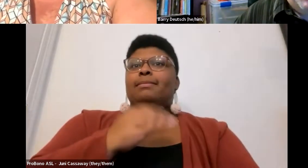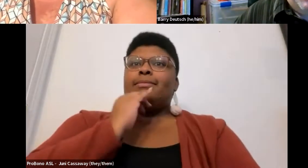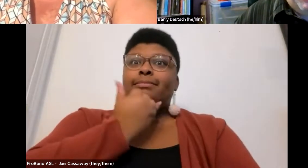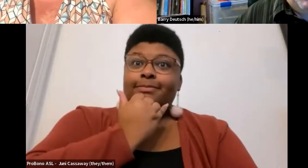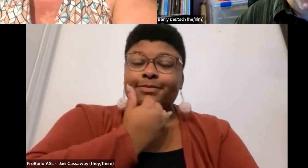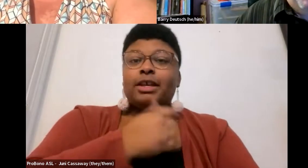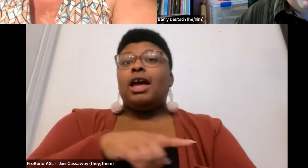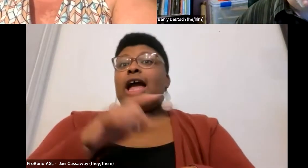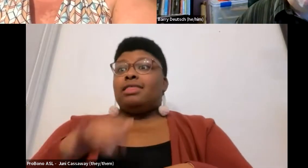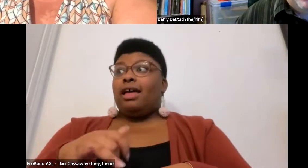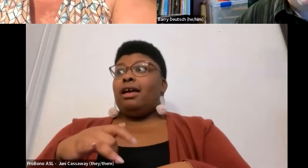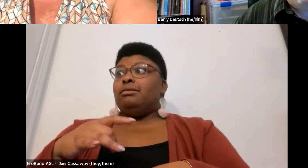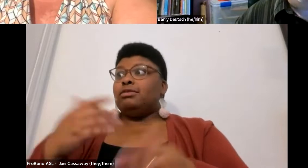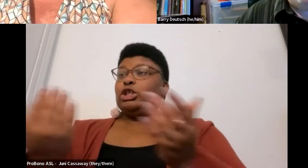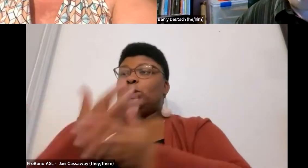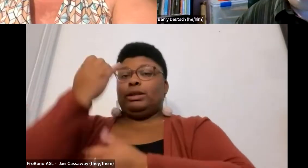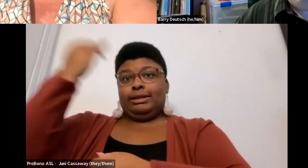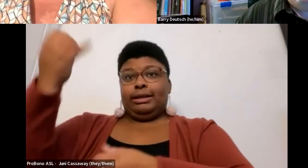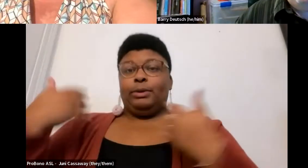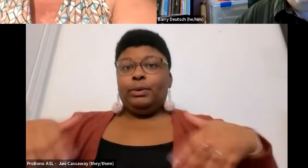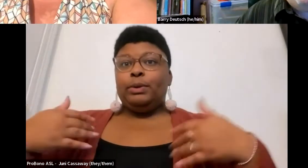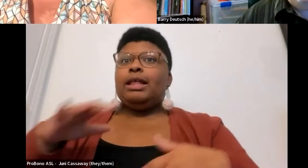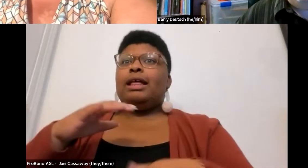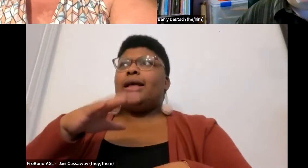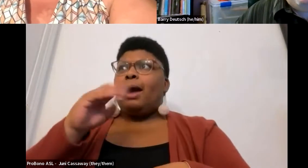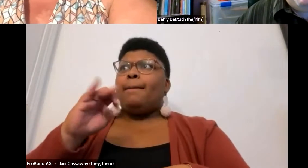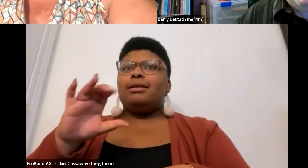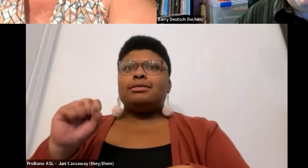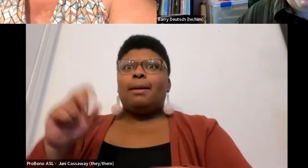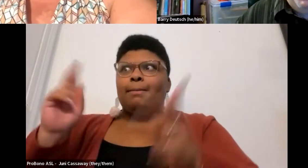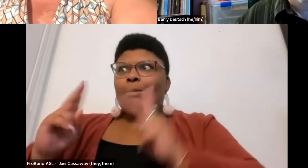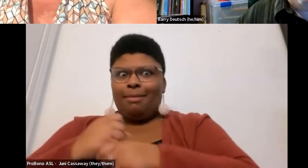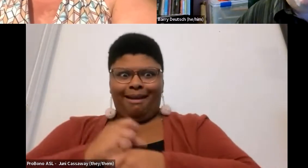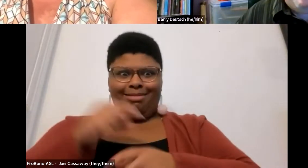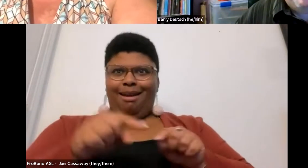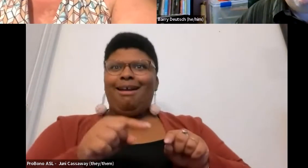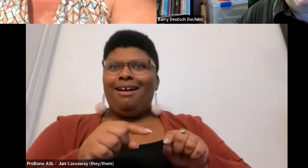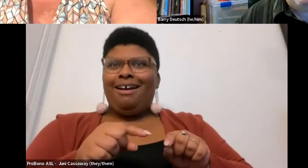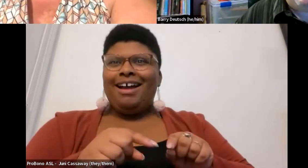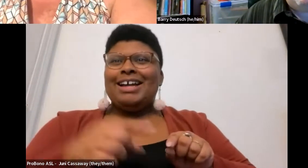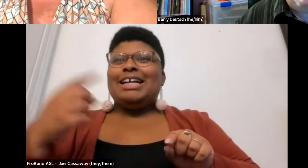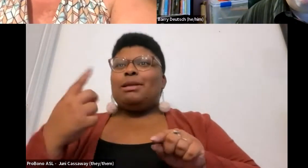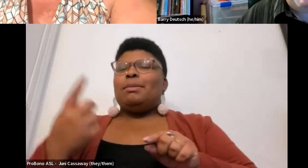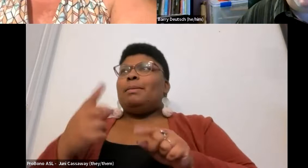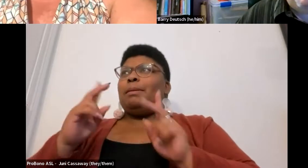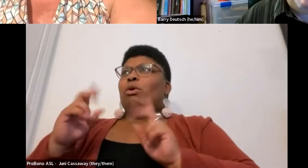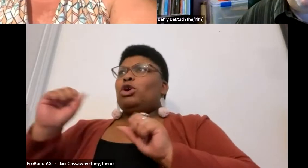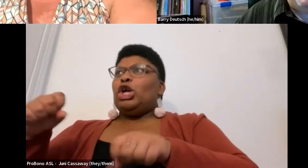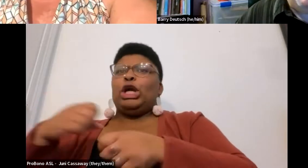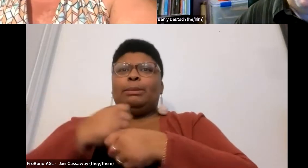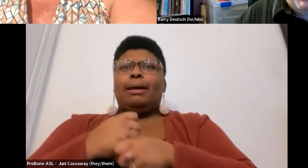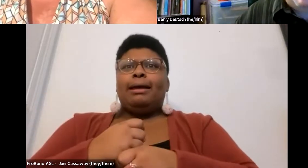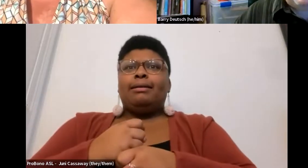the idea that comics were made by people, that it was something that could be made by people, not just something that magically